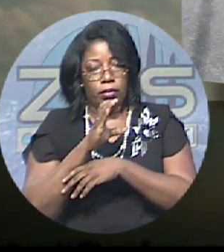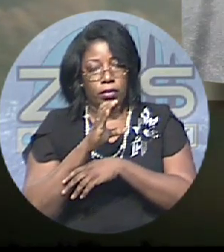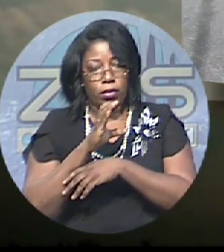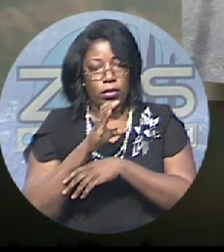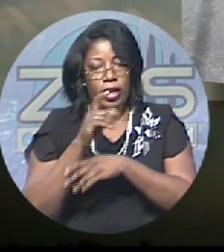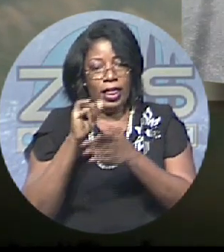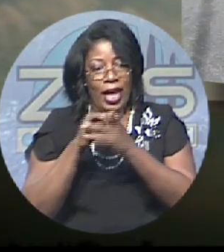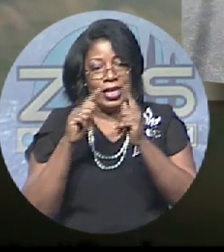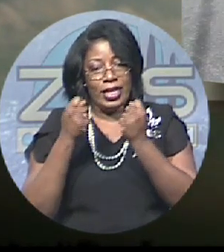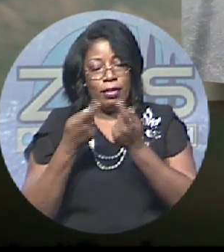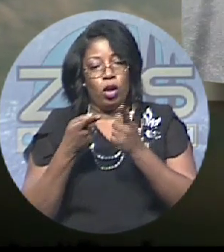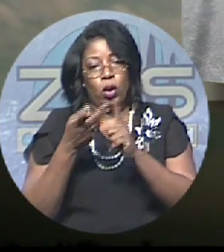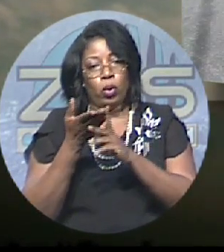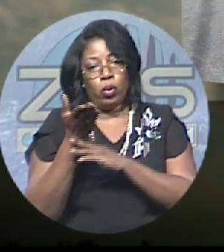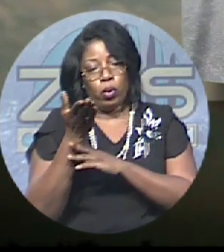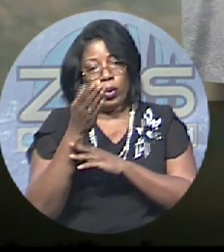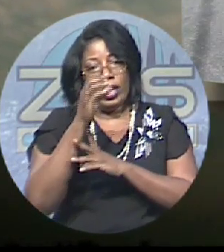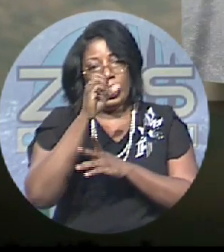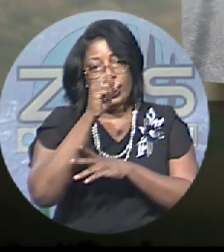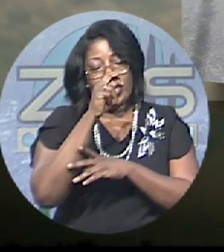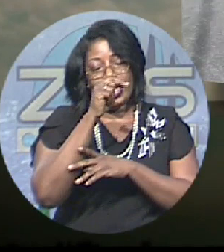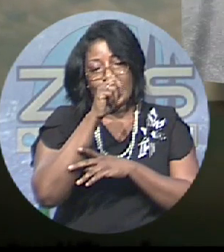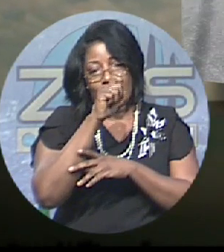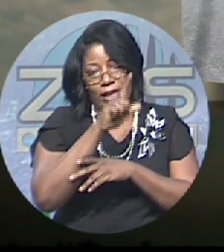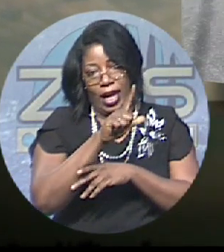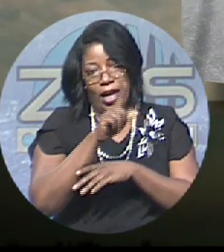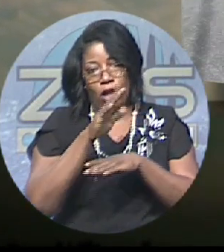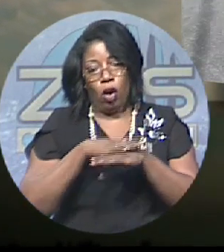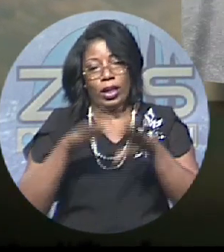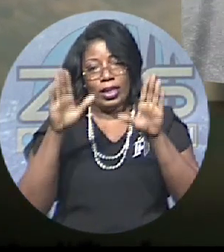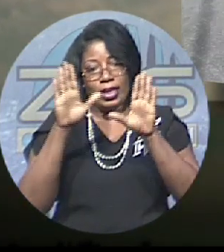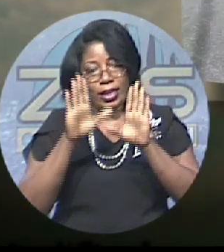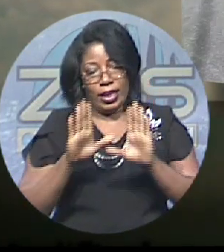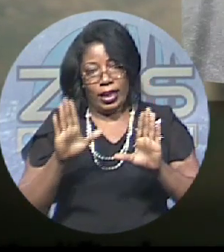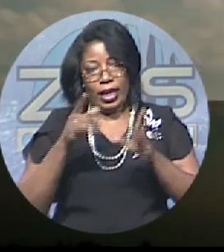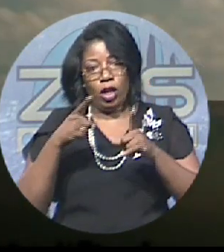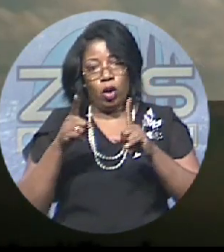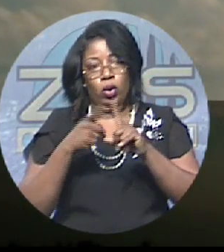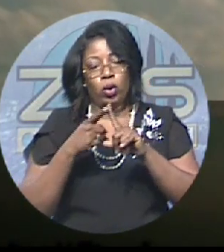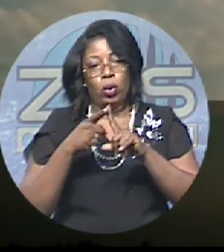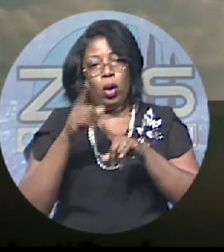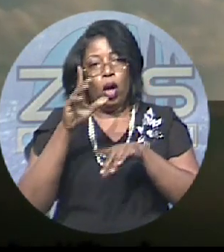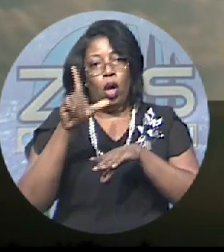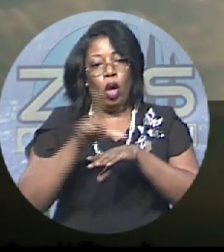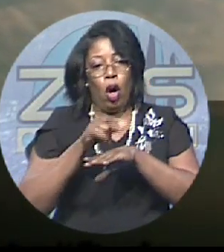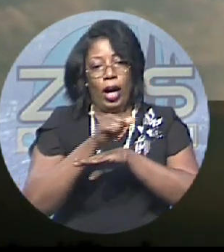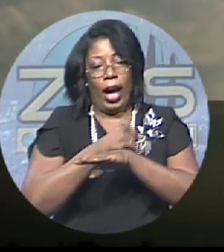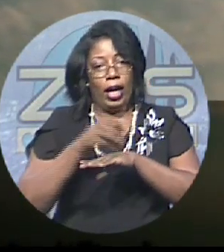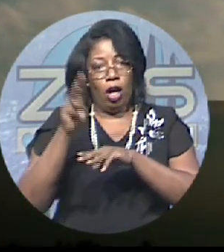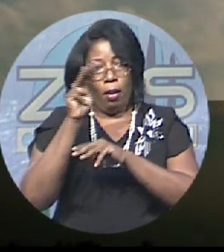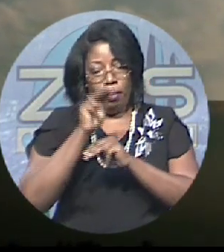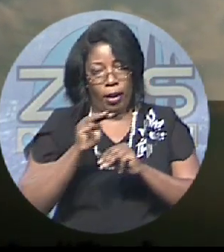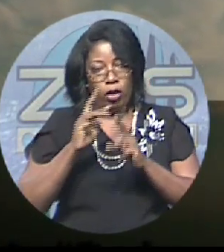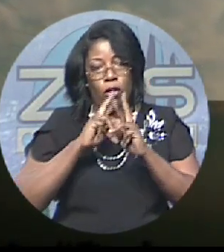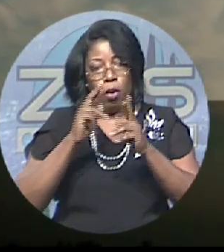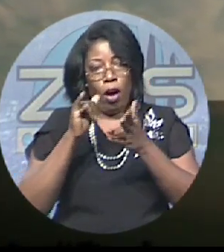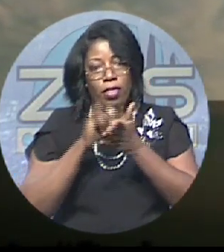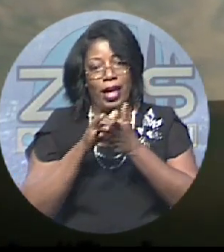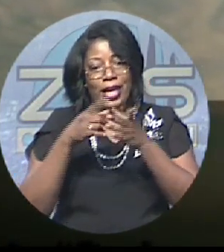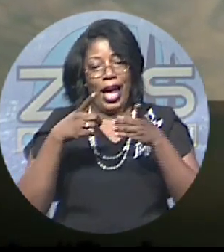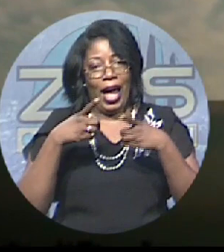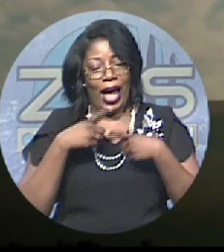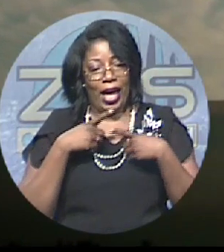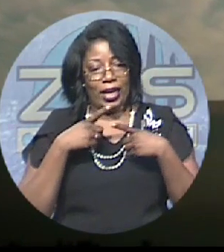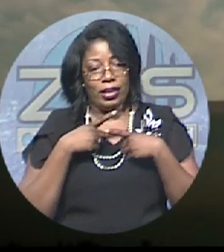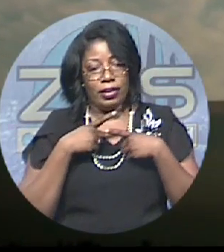through San Salvador and Crooked Island on Sunday. The team then flew into Long Island on Monday. An initial report showed that there has